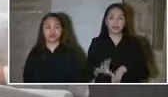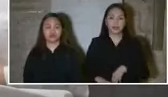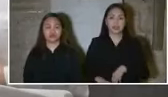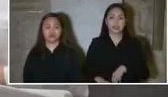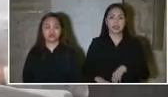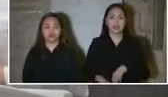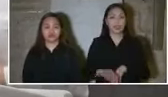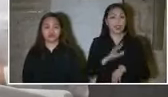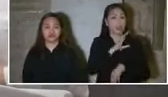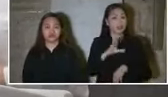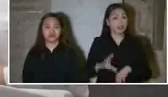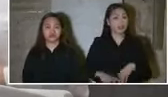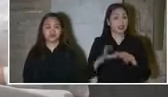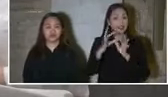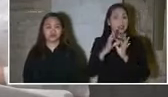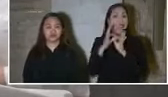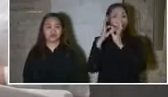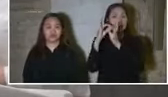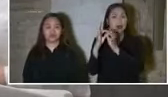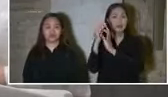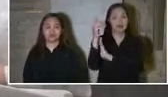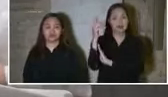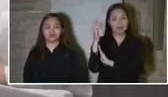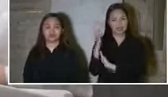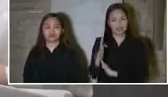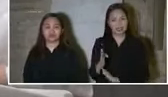Christ to God.